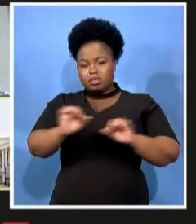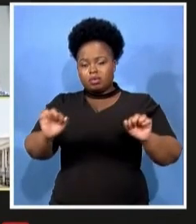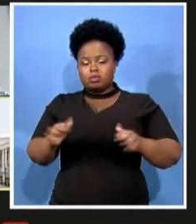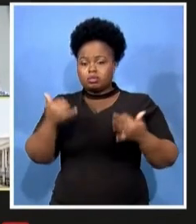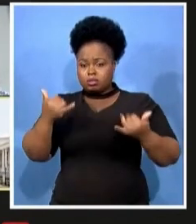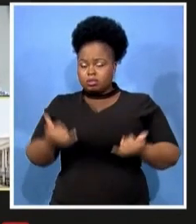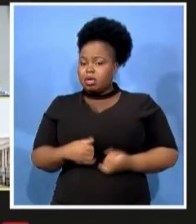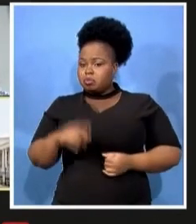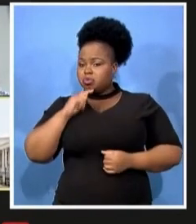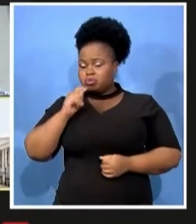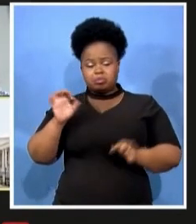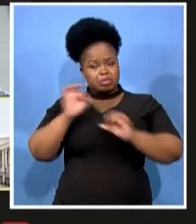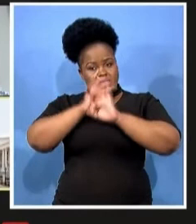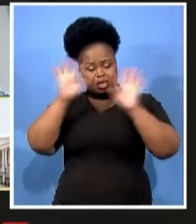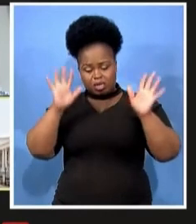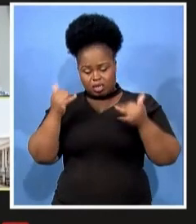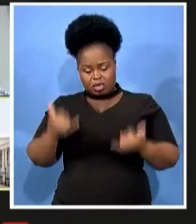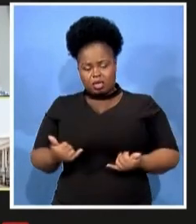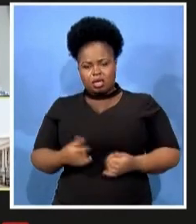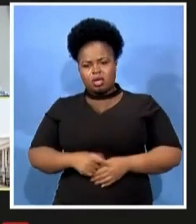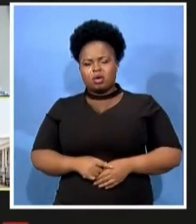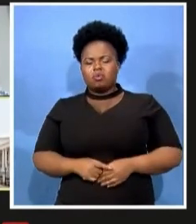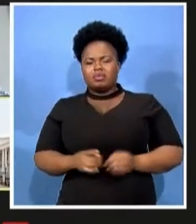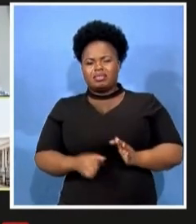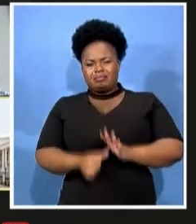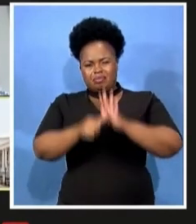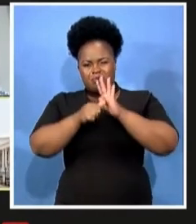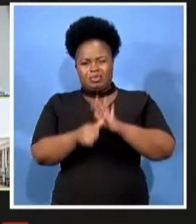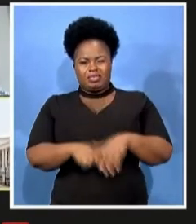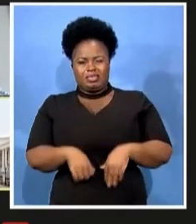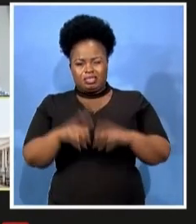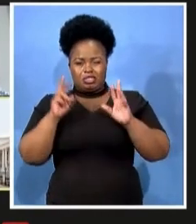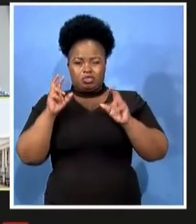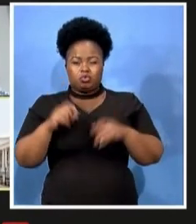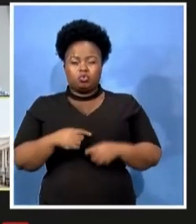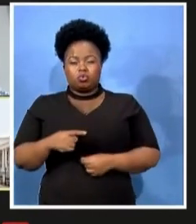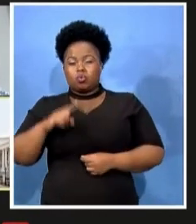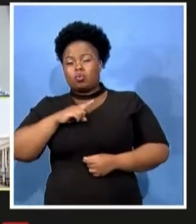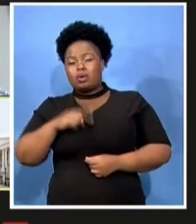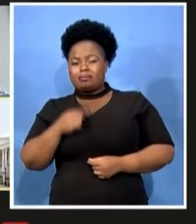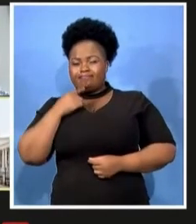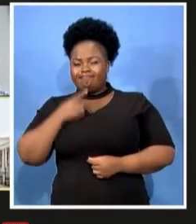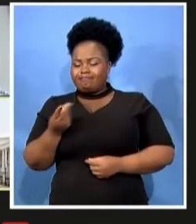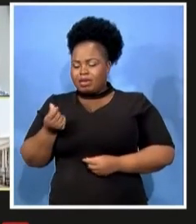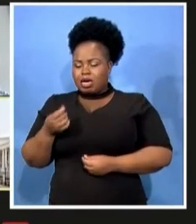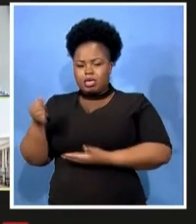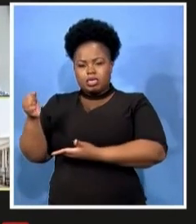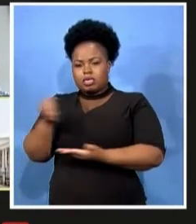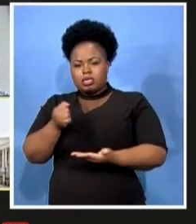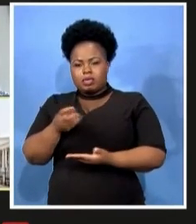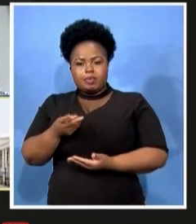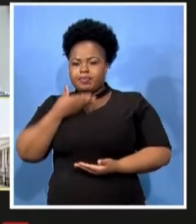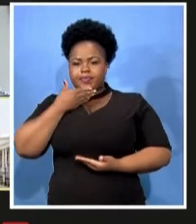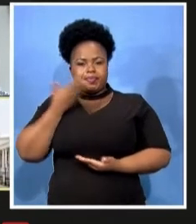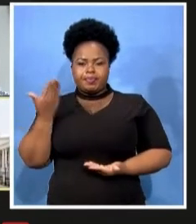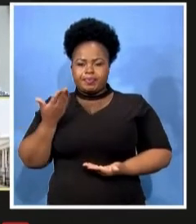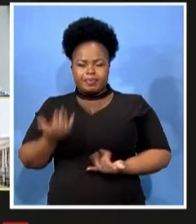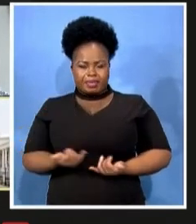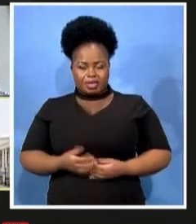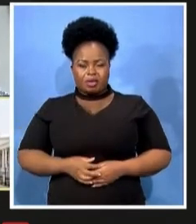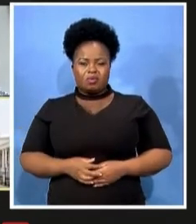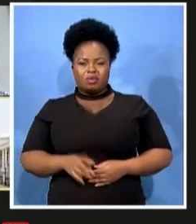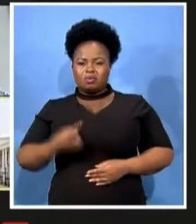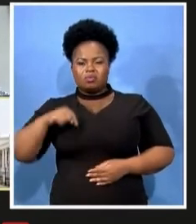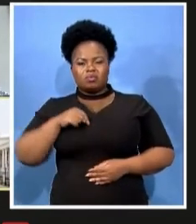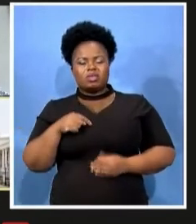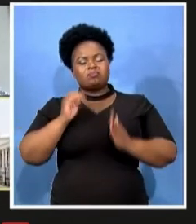key issues of securing vaccine is availability of funding. We made notes of reports that South Africa payment to secure